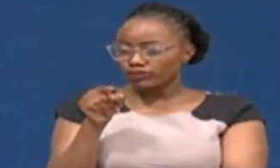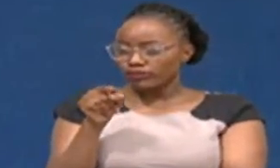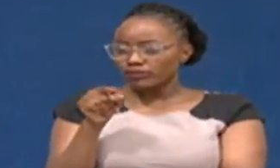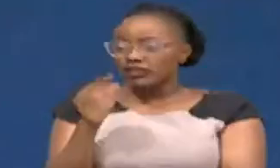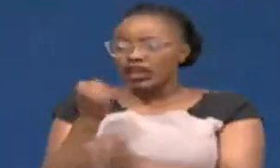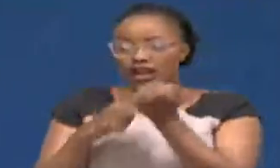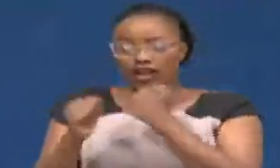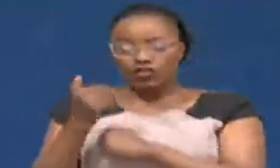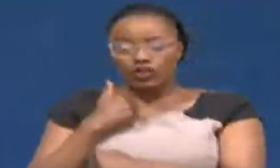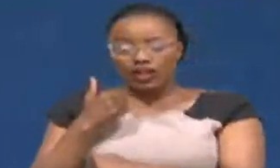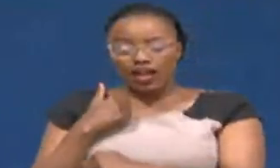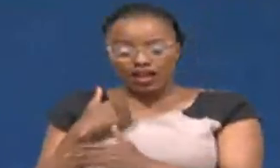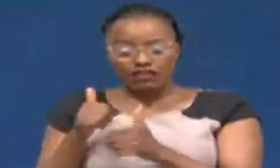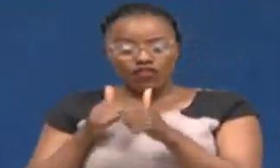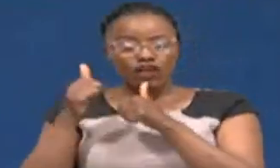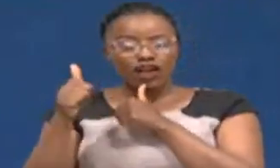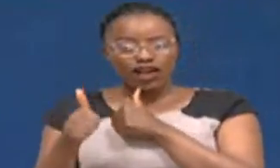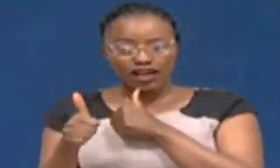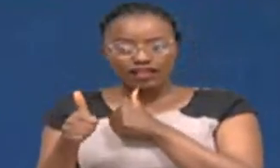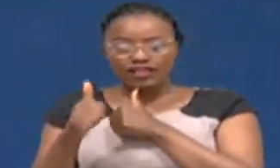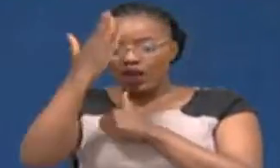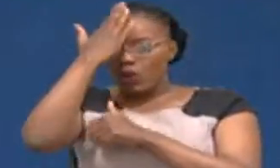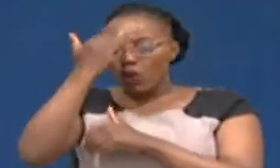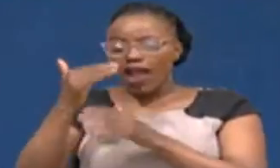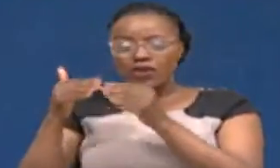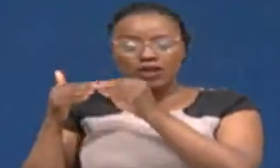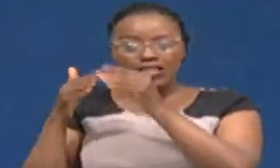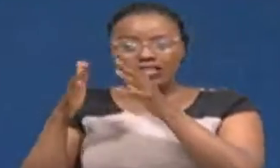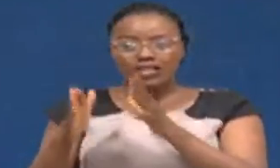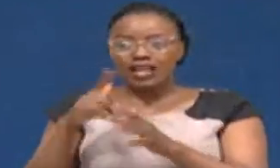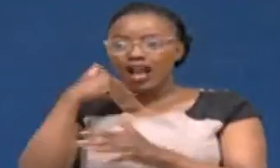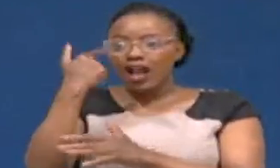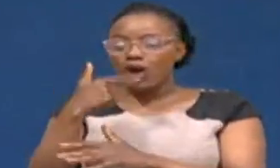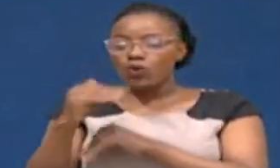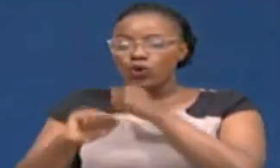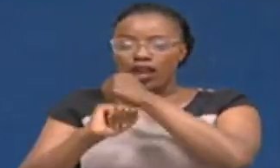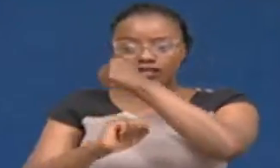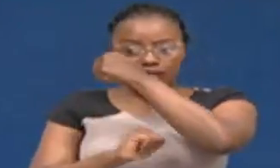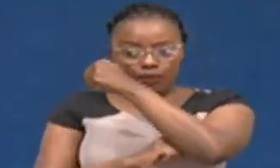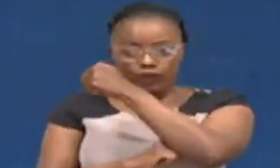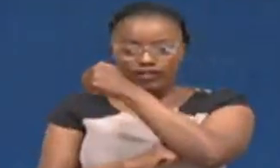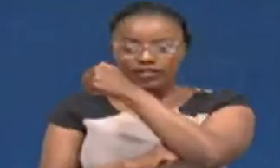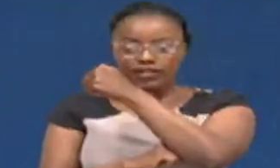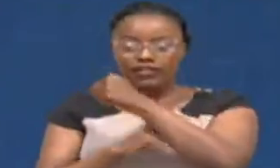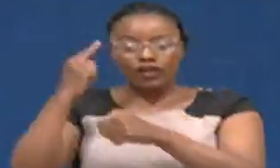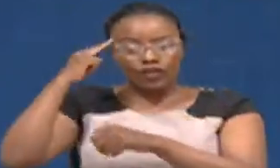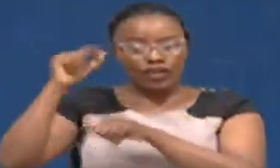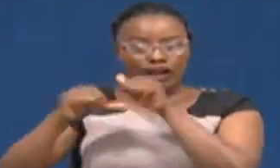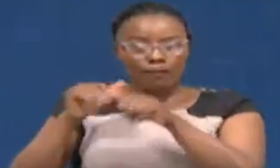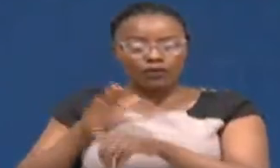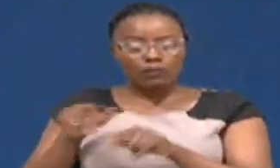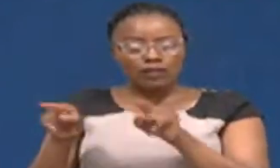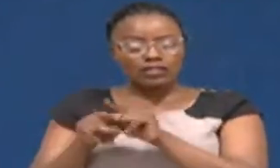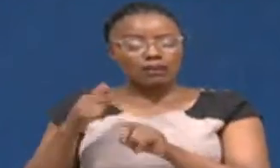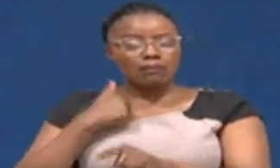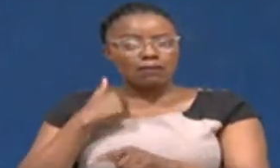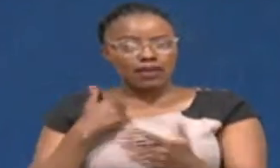before you take action too far, yeah, because of a leader that you are in support of, think of women like